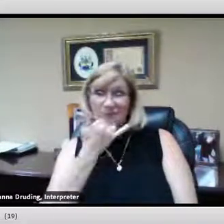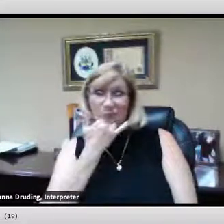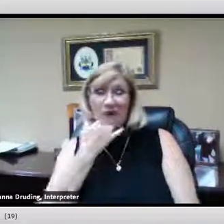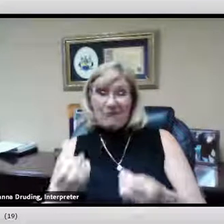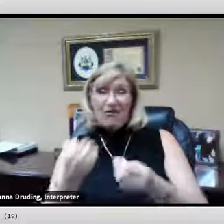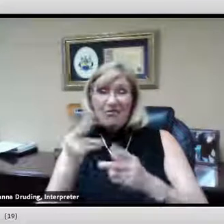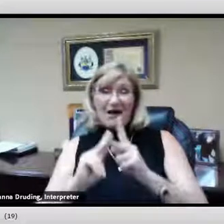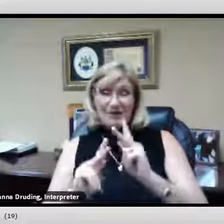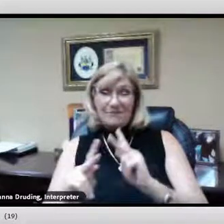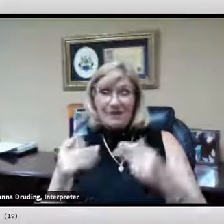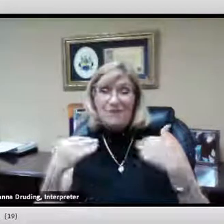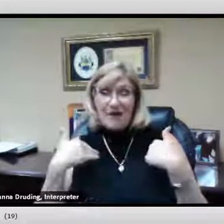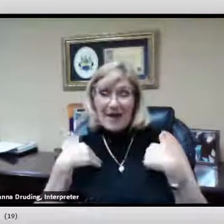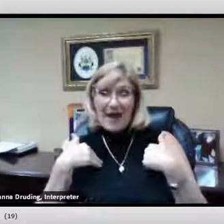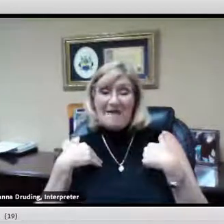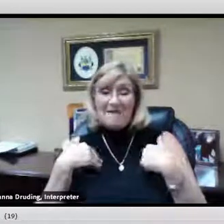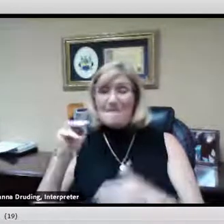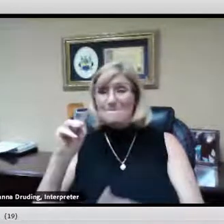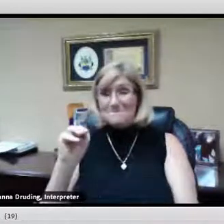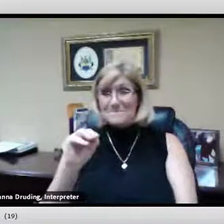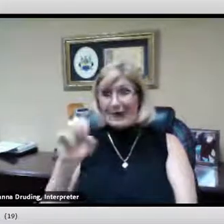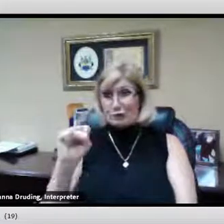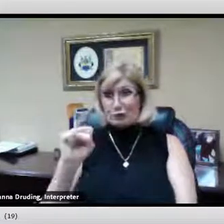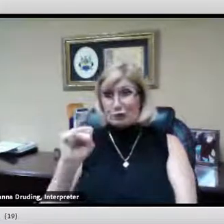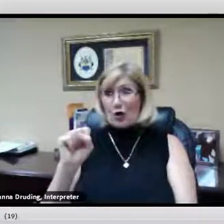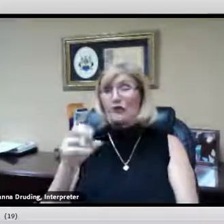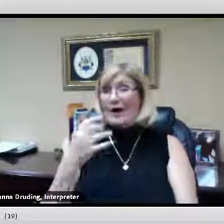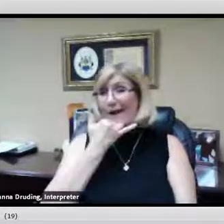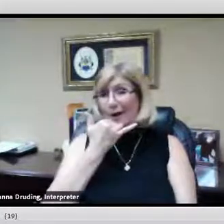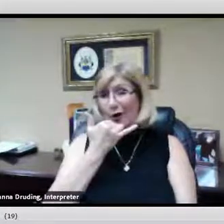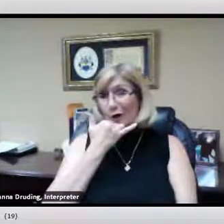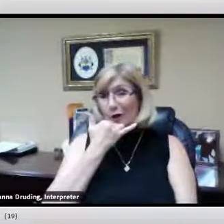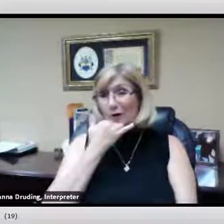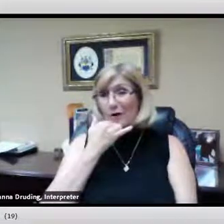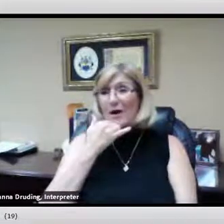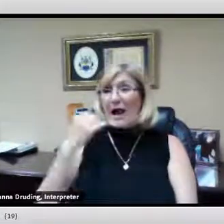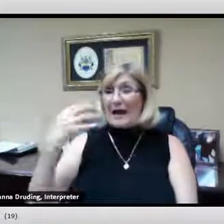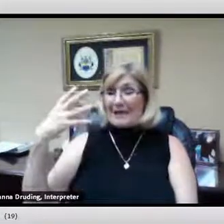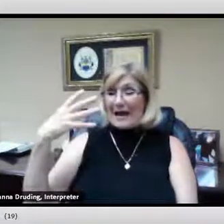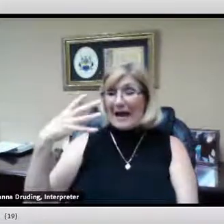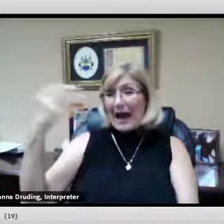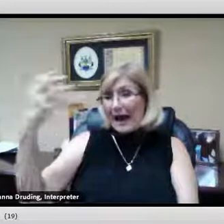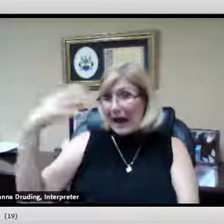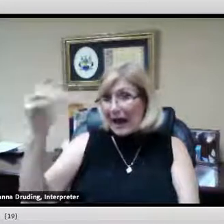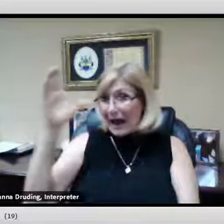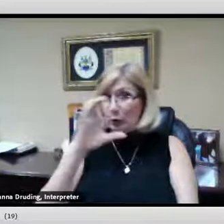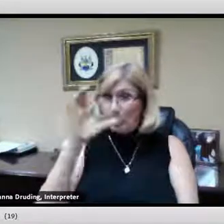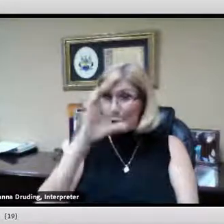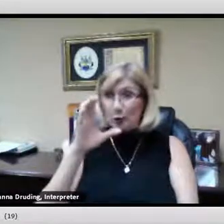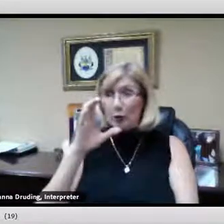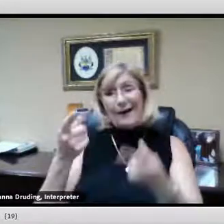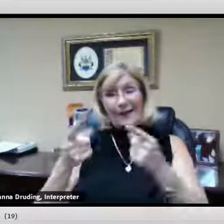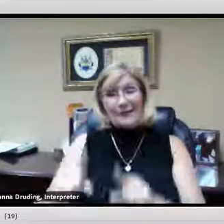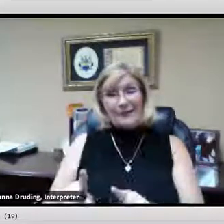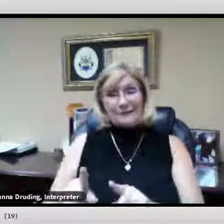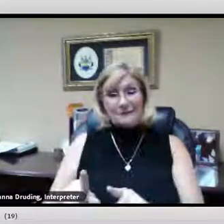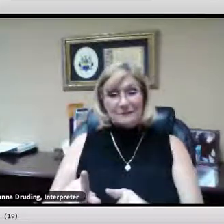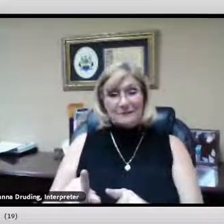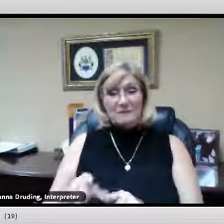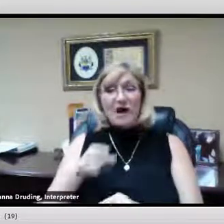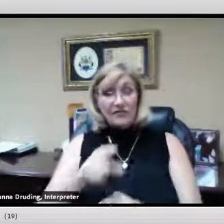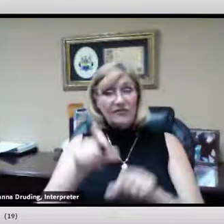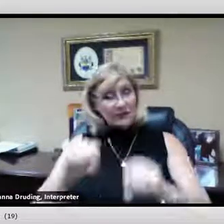people have. It's a Microsoft error that appears, an Outlook error that appears sometimes. This can be really helpful because